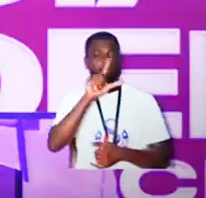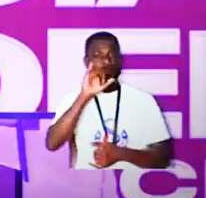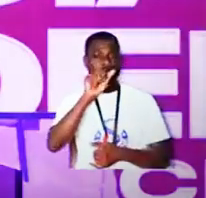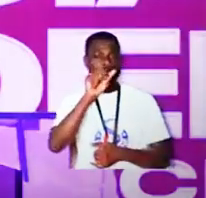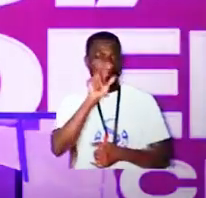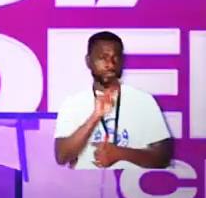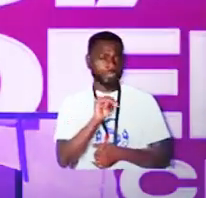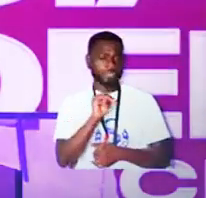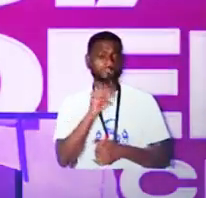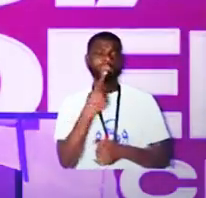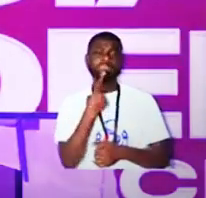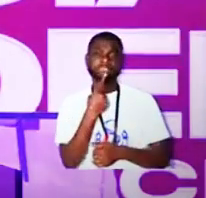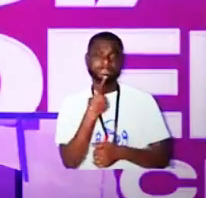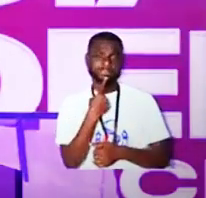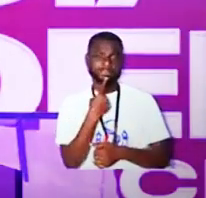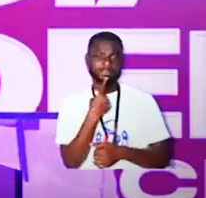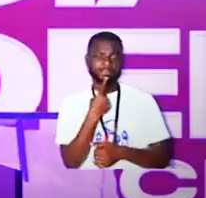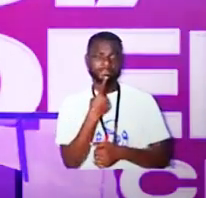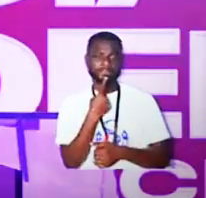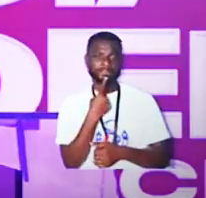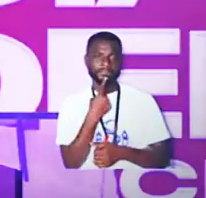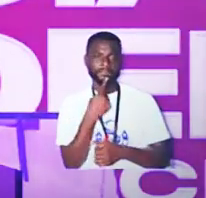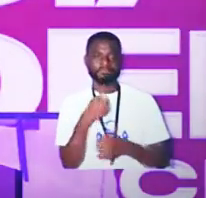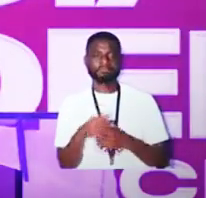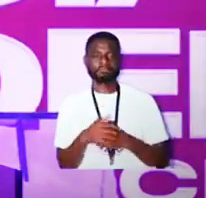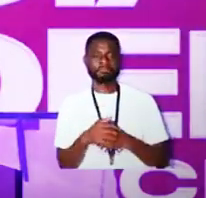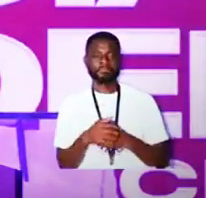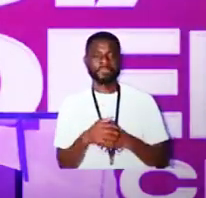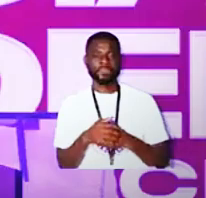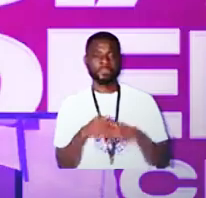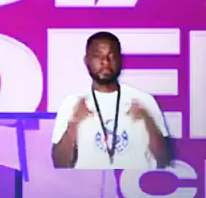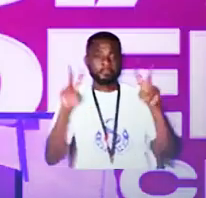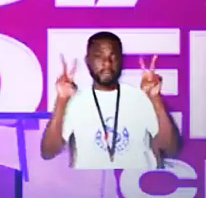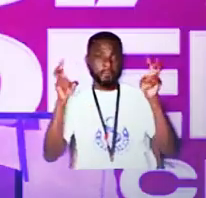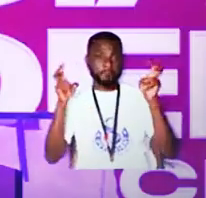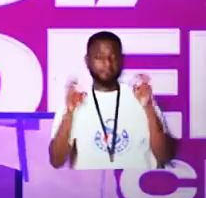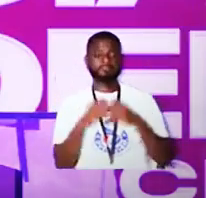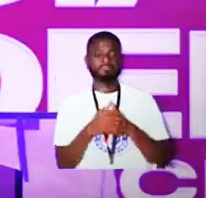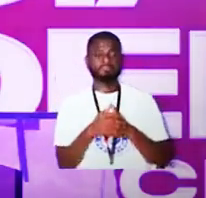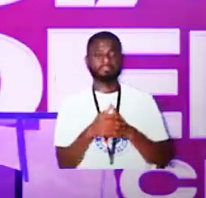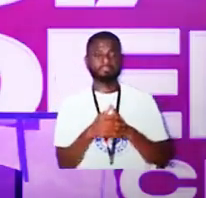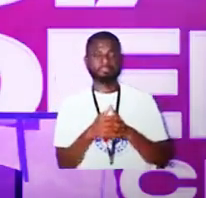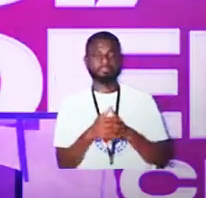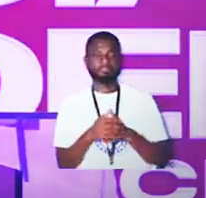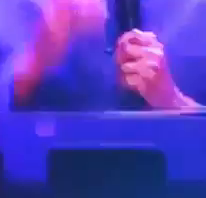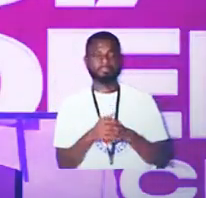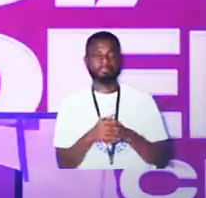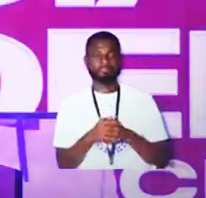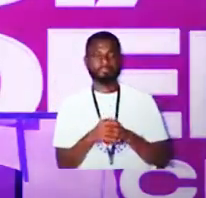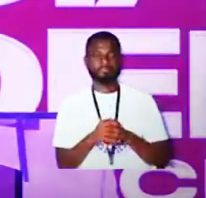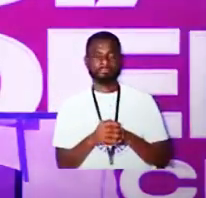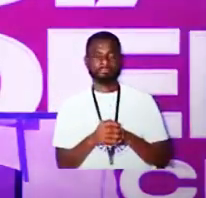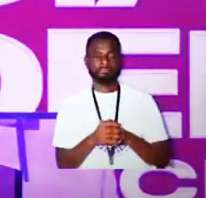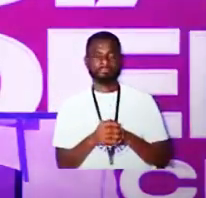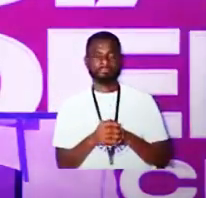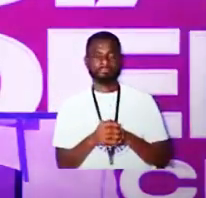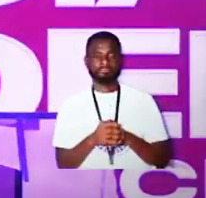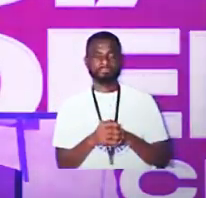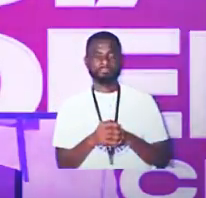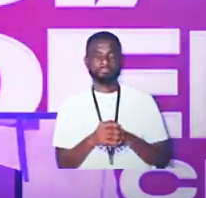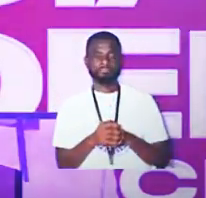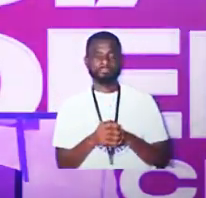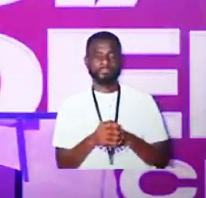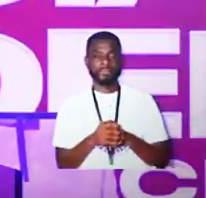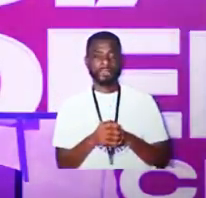fame said this, and I quote, let them bring the projection, the old man with a lot